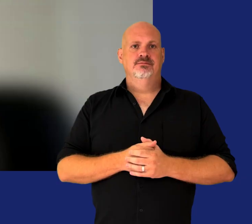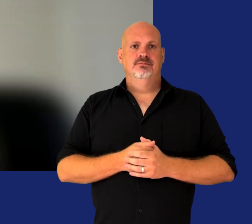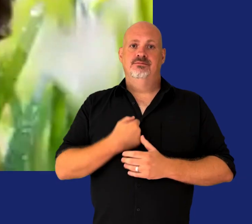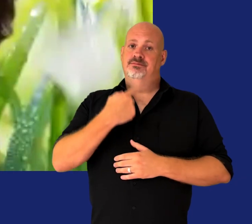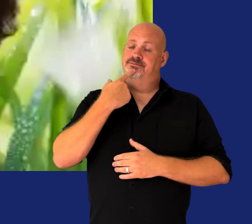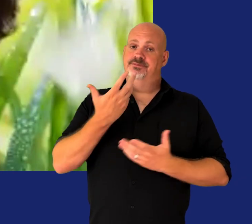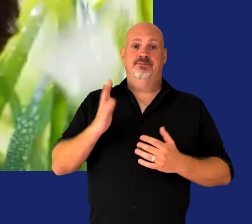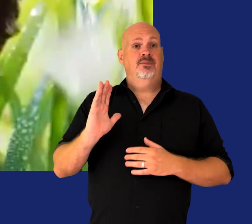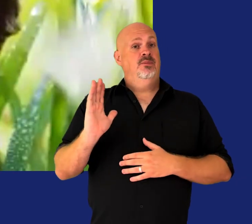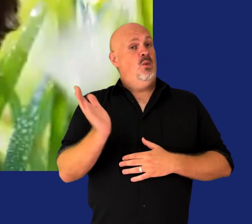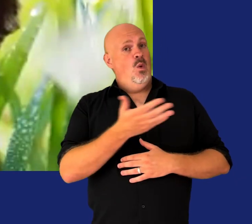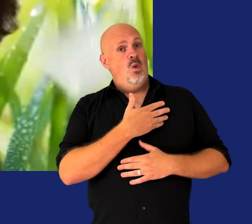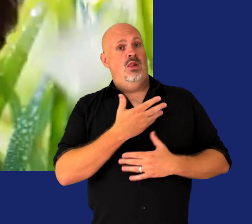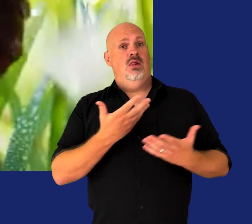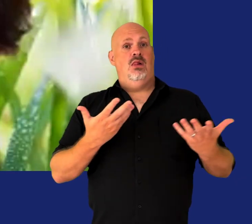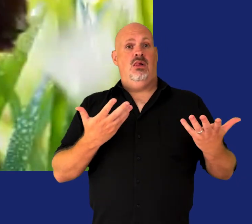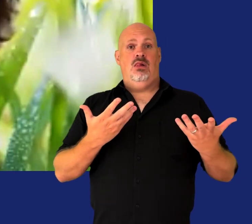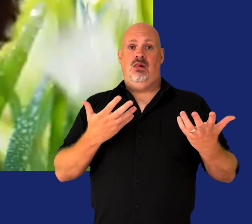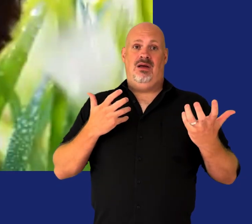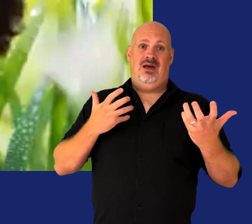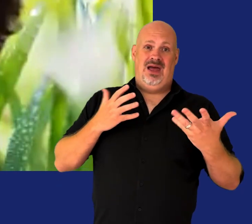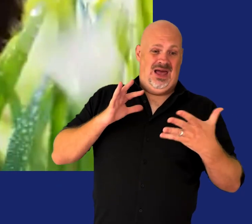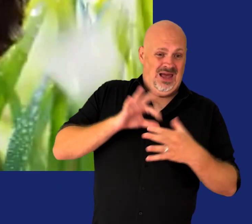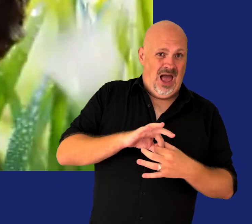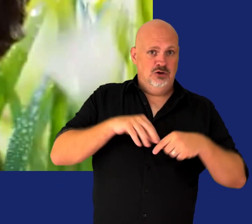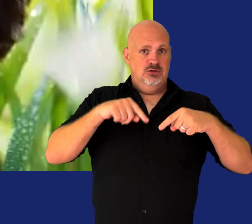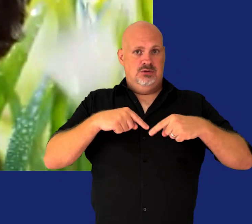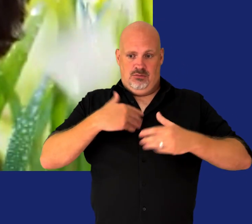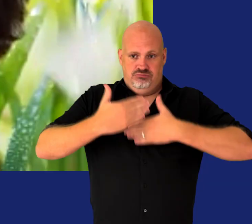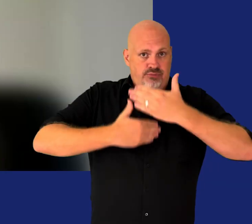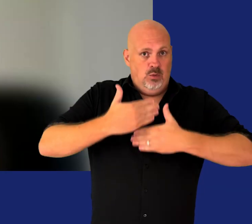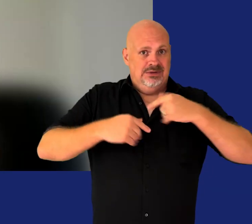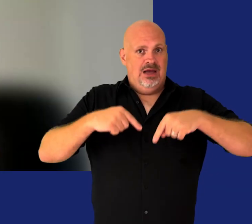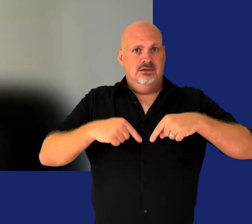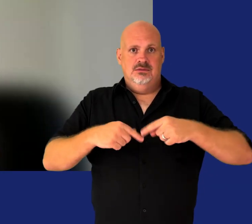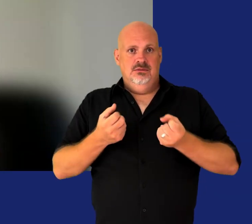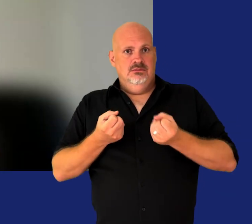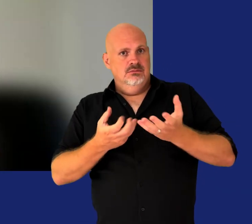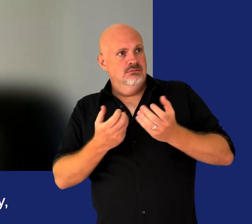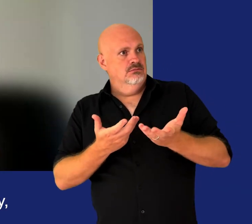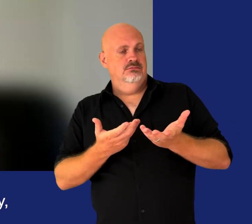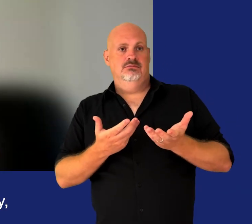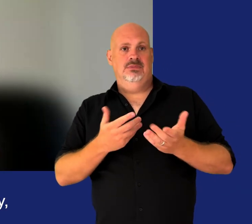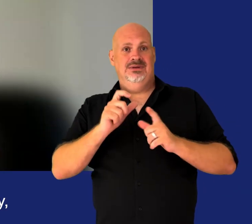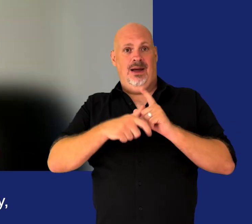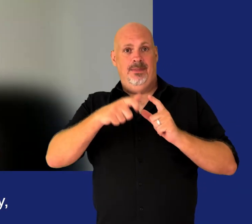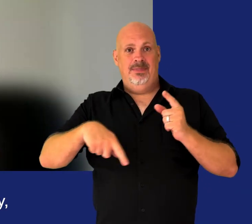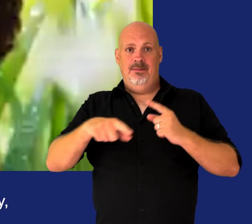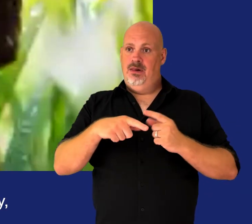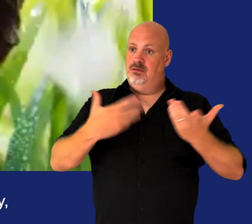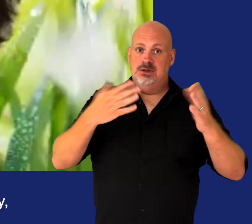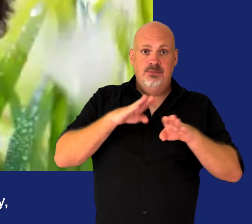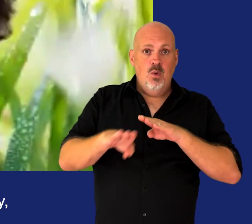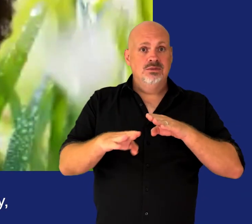I've said from the time that everyone engaged in this process of providing disabled people